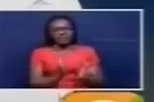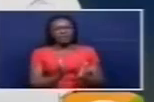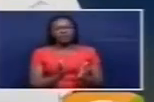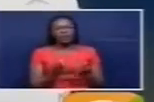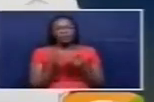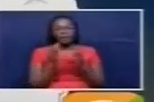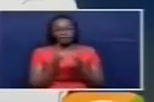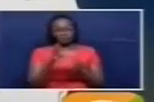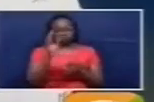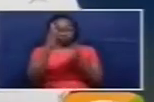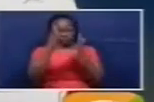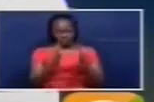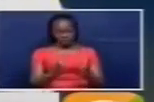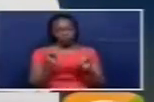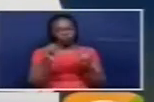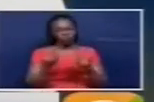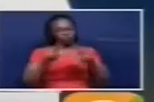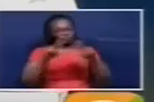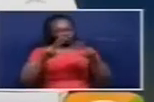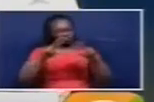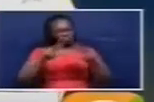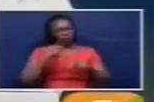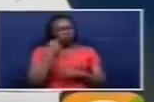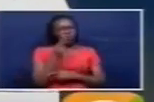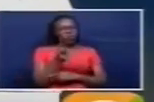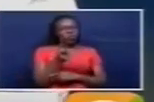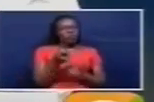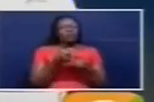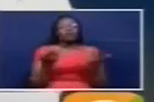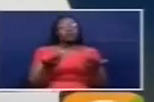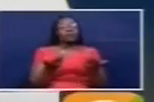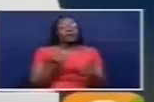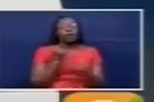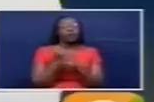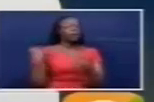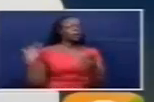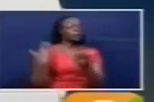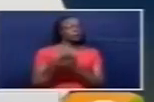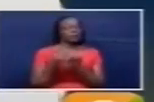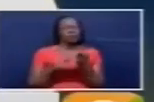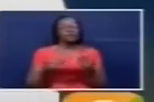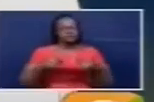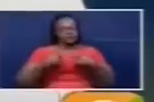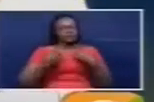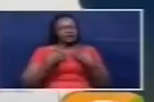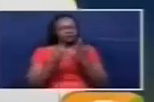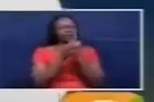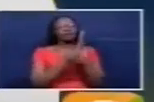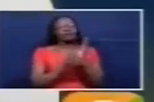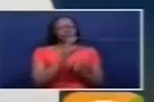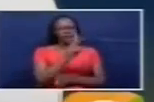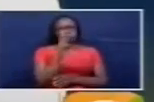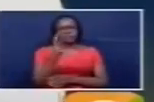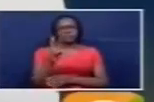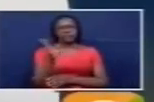actually interrogate who they are, uh-huh. where they came from, what they have done, what they're promising to do. I have a manifesto,